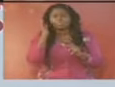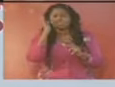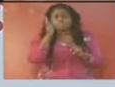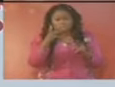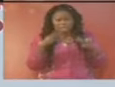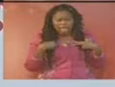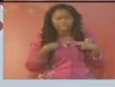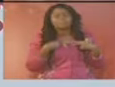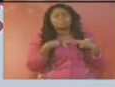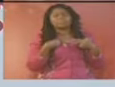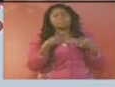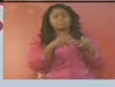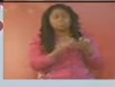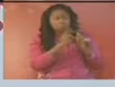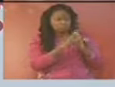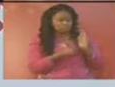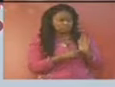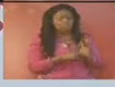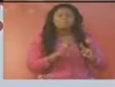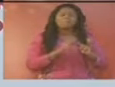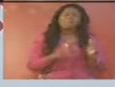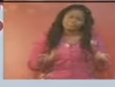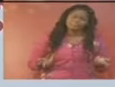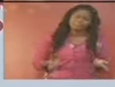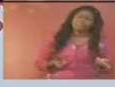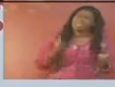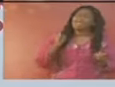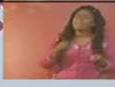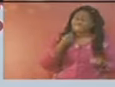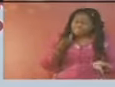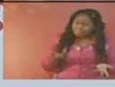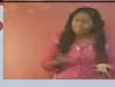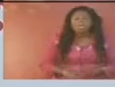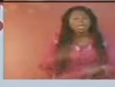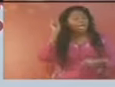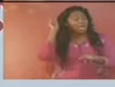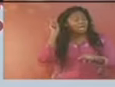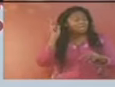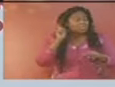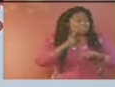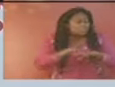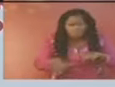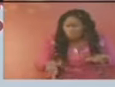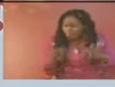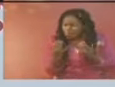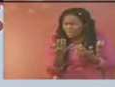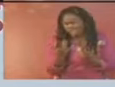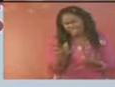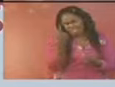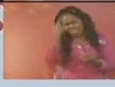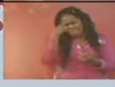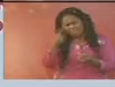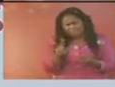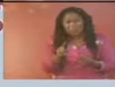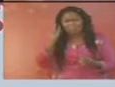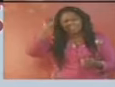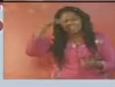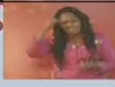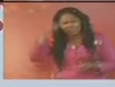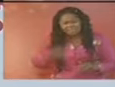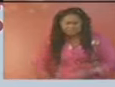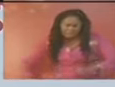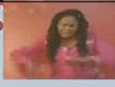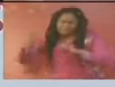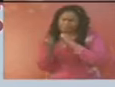the state to do anything punitive. What we are asking people to